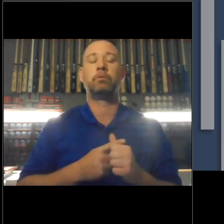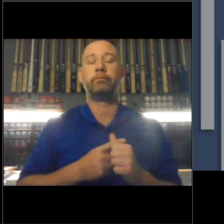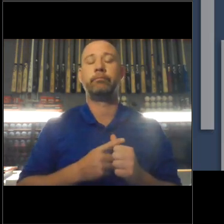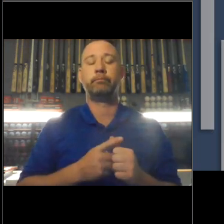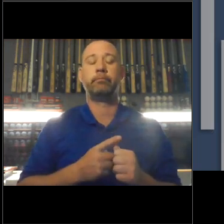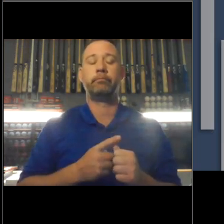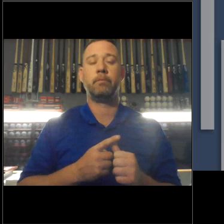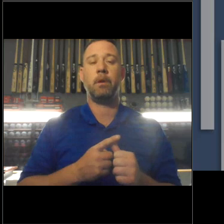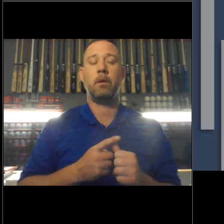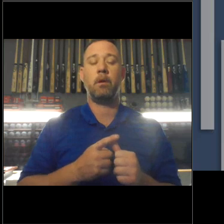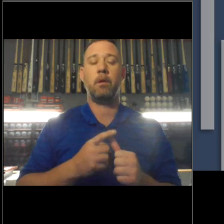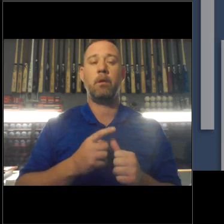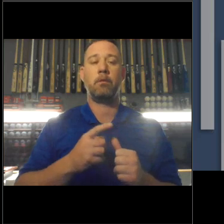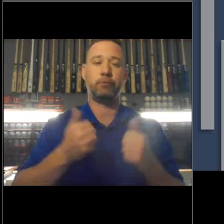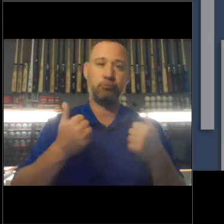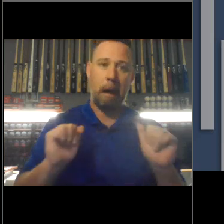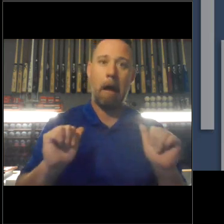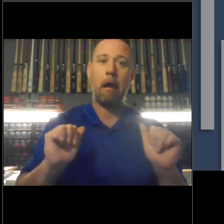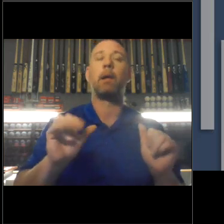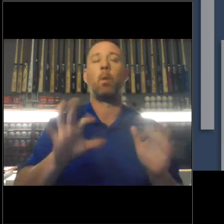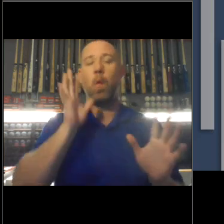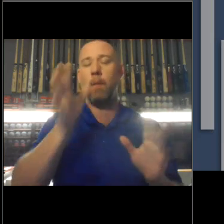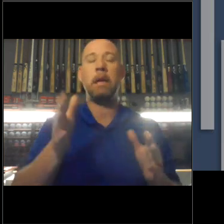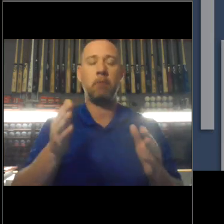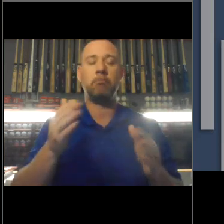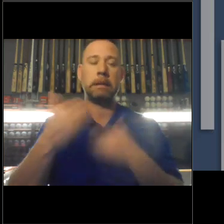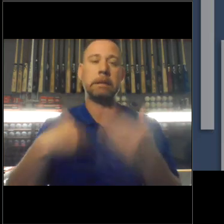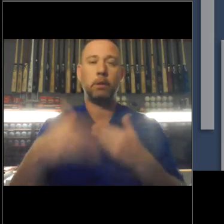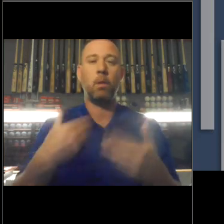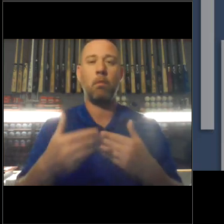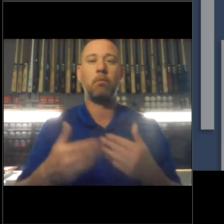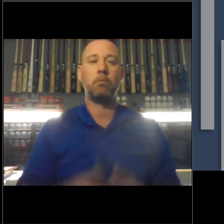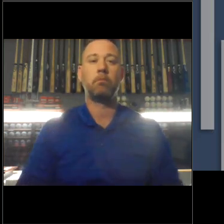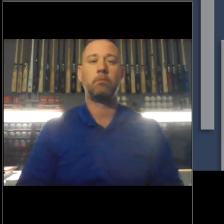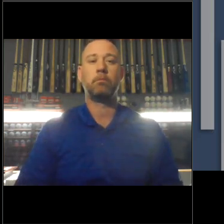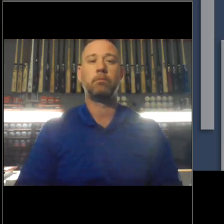going to have this be a continual process.